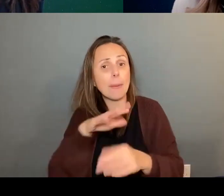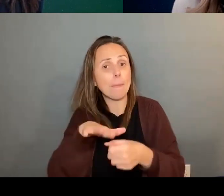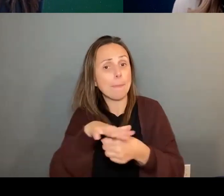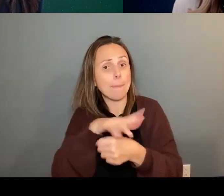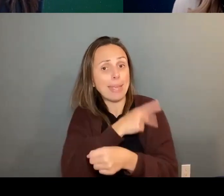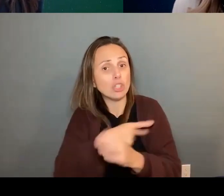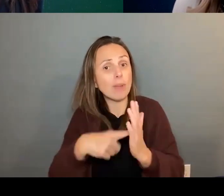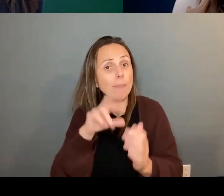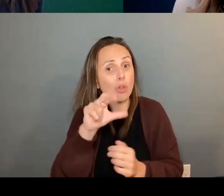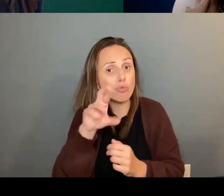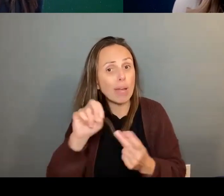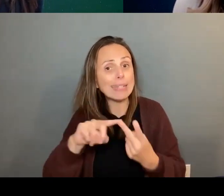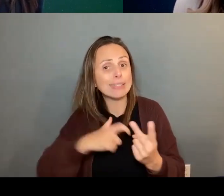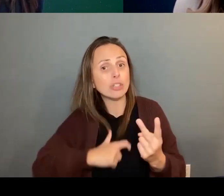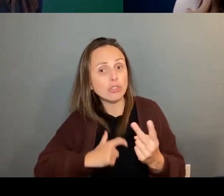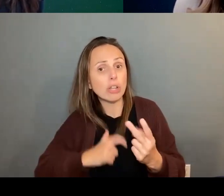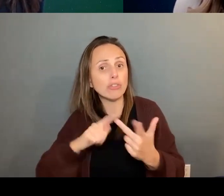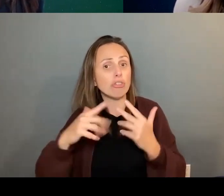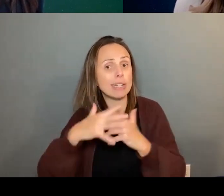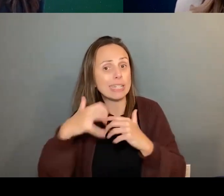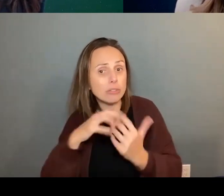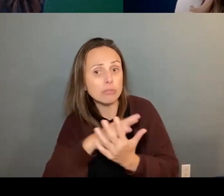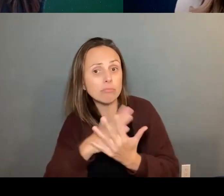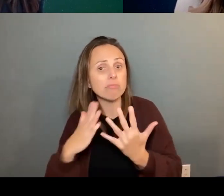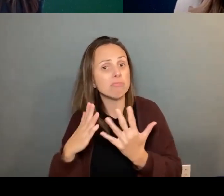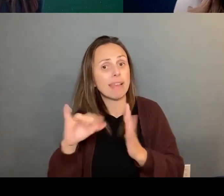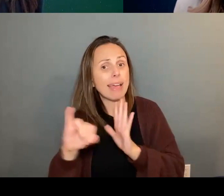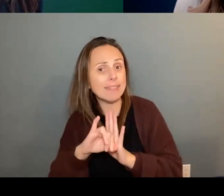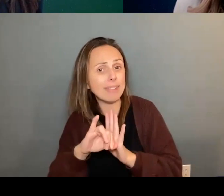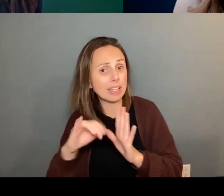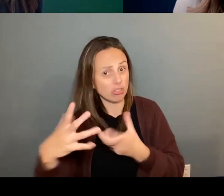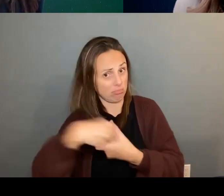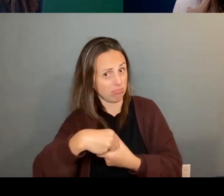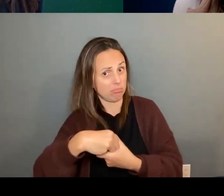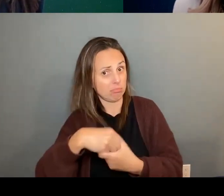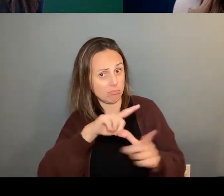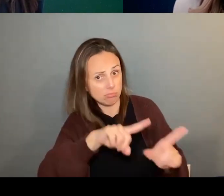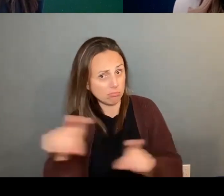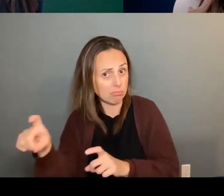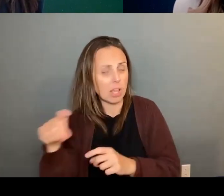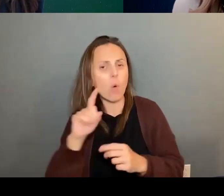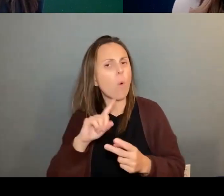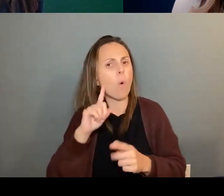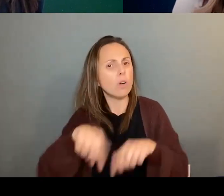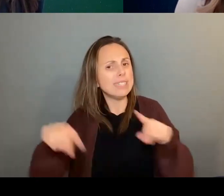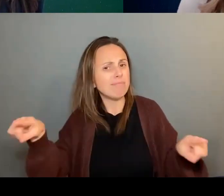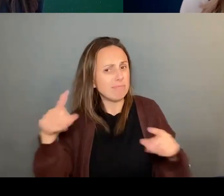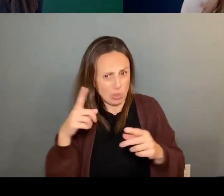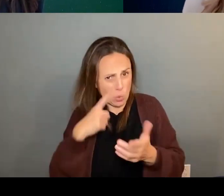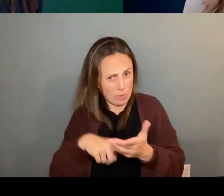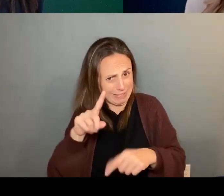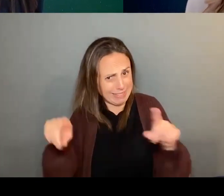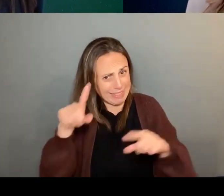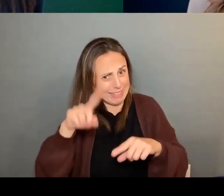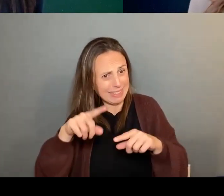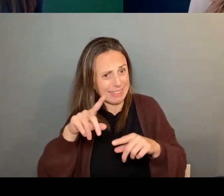demographics such as race, gender, Indigenous identification captured? If so, were differences observed?